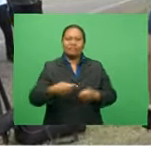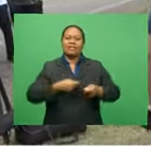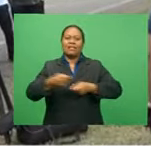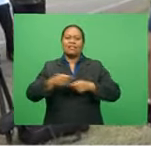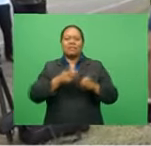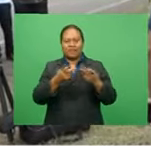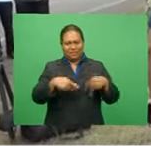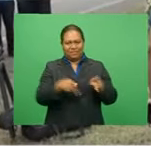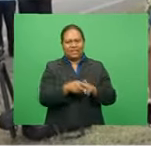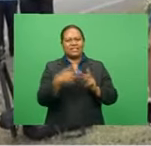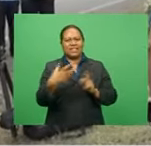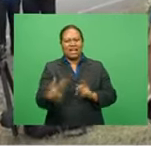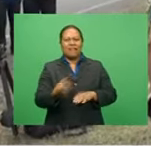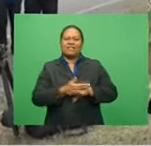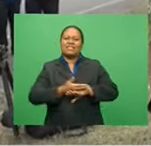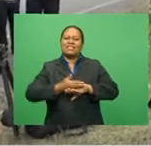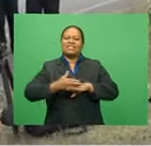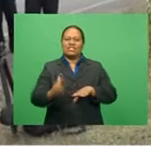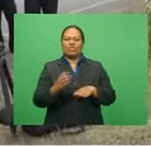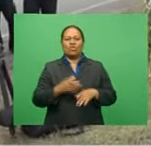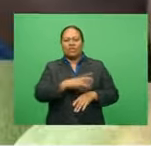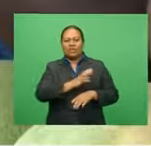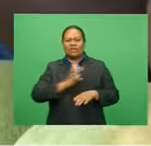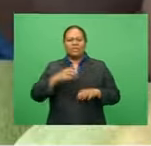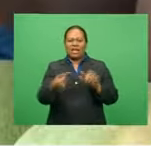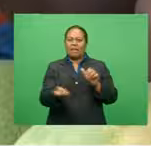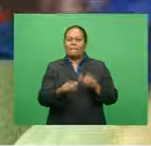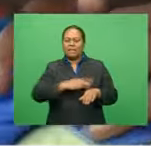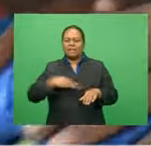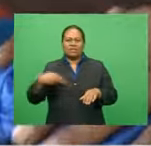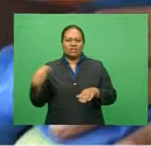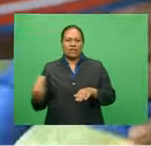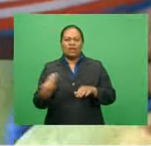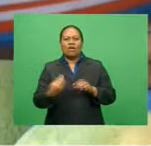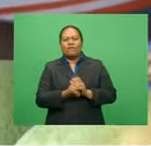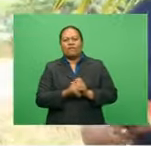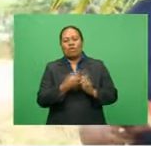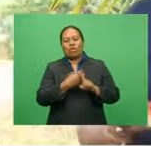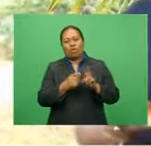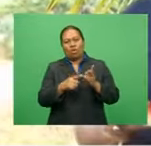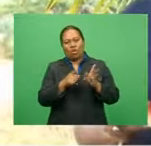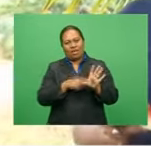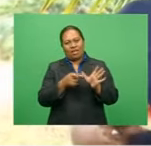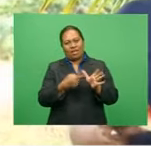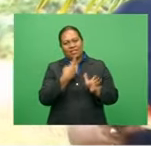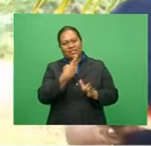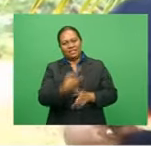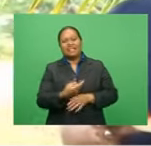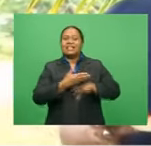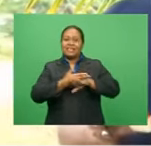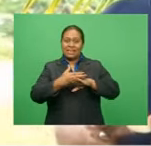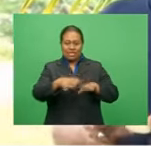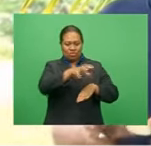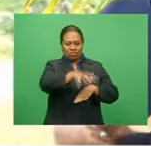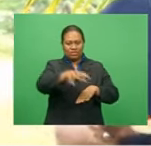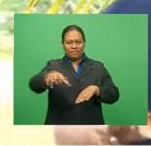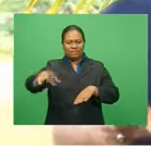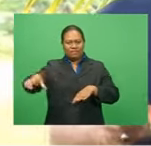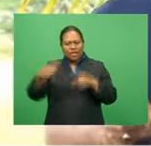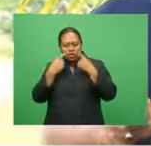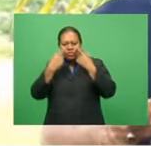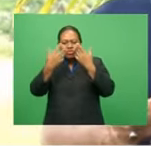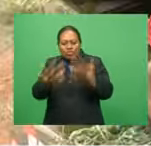new cyclone-resistant stall commissioned by the Minister for Trade, Fayaz Koya. Devi says the new stall allows her to display a